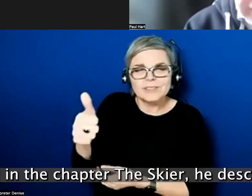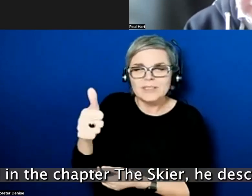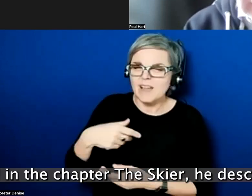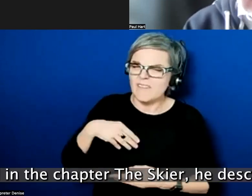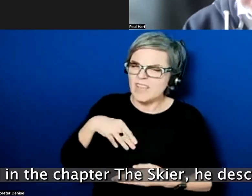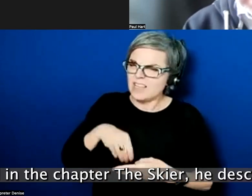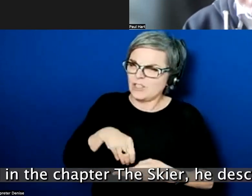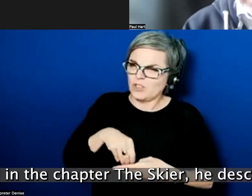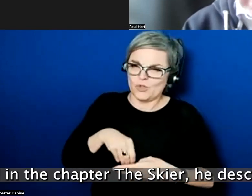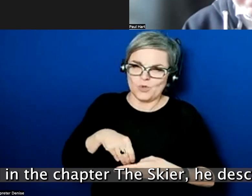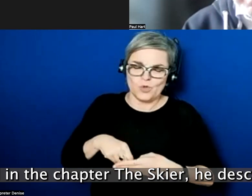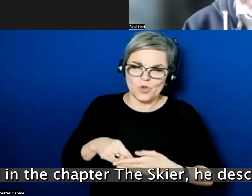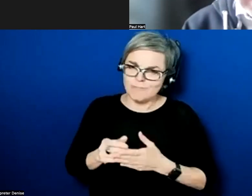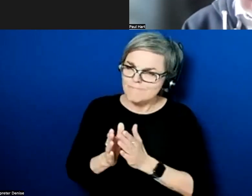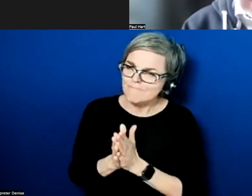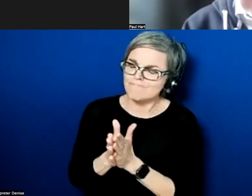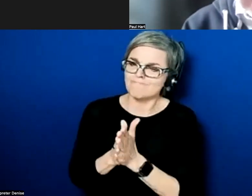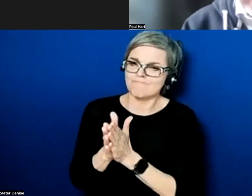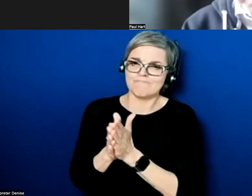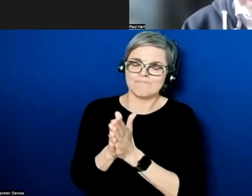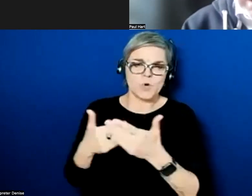Skier, he describes